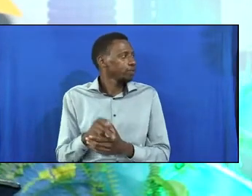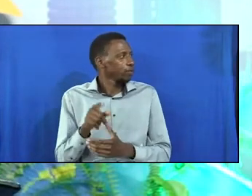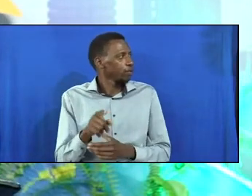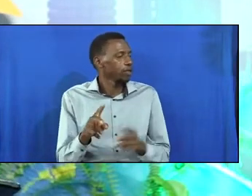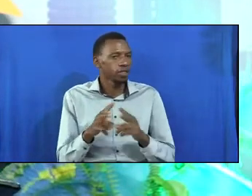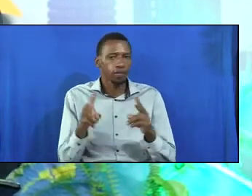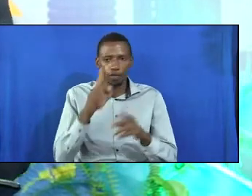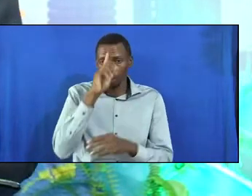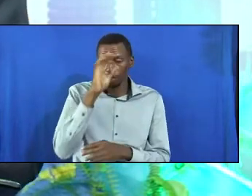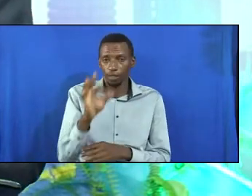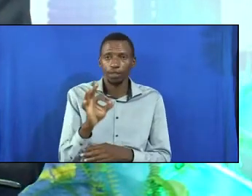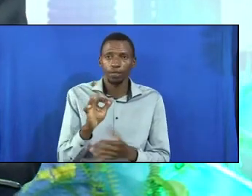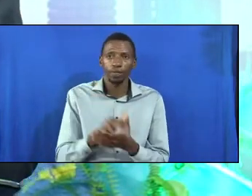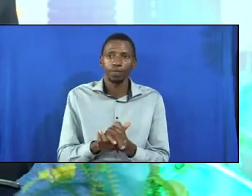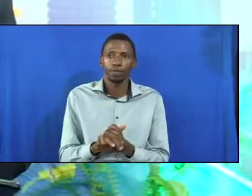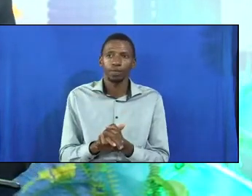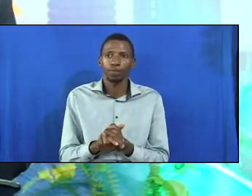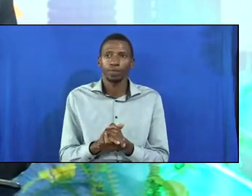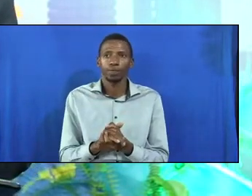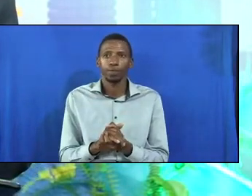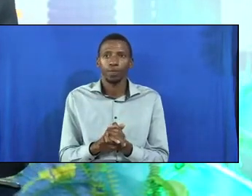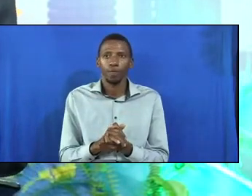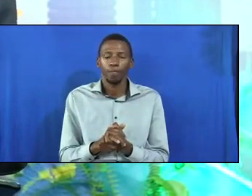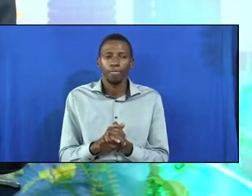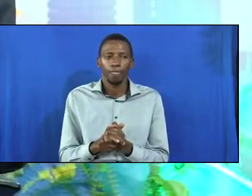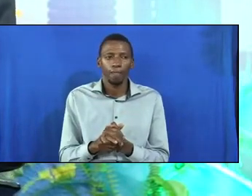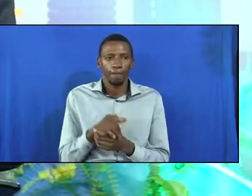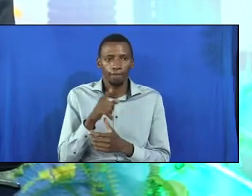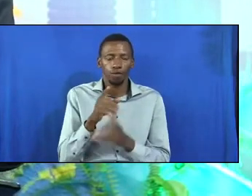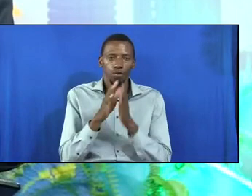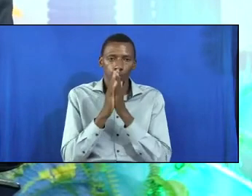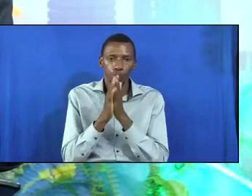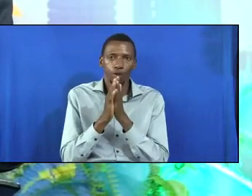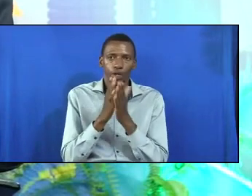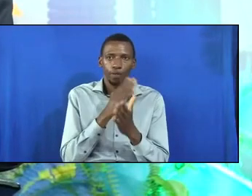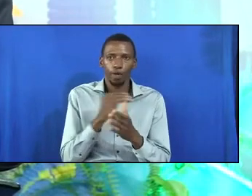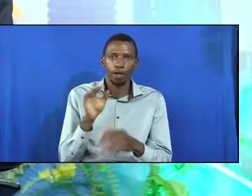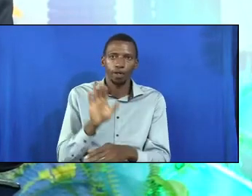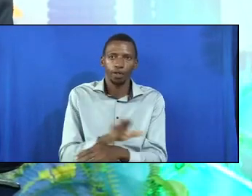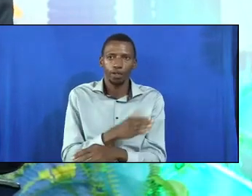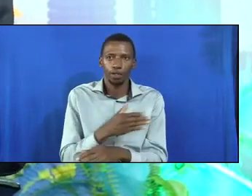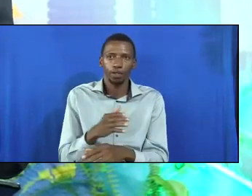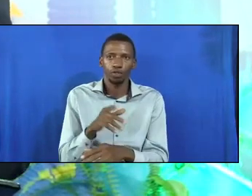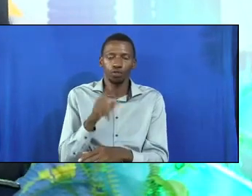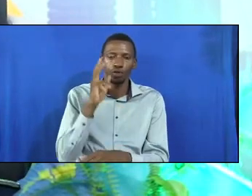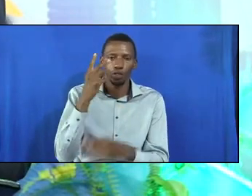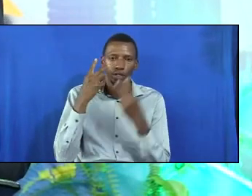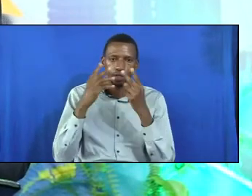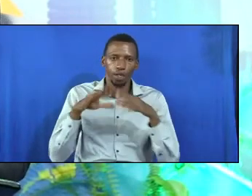serious. Even if ordinarily you have not been to church, you pray and you see how God will bless you.